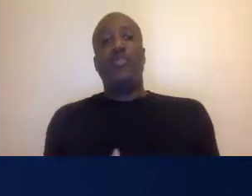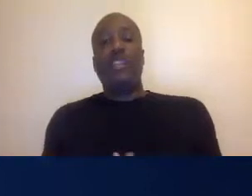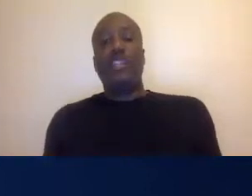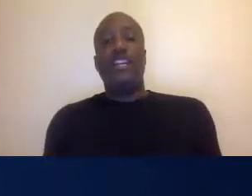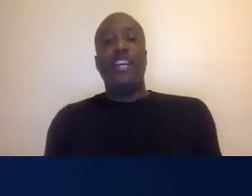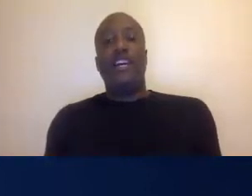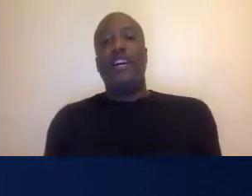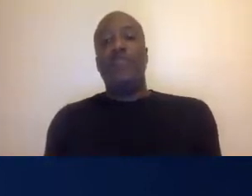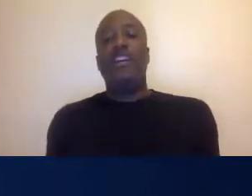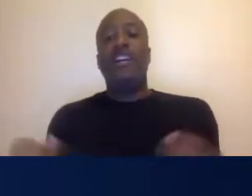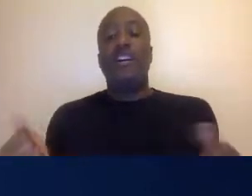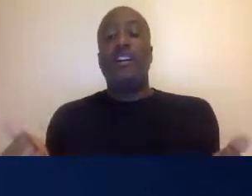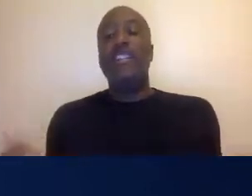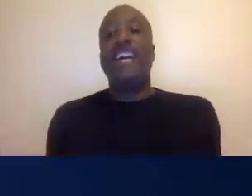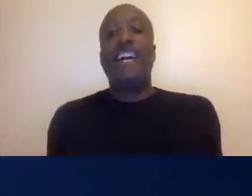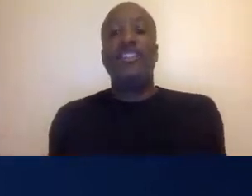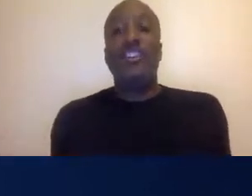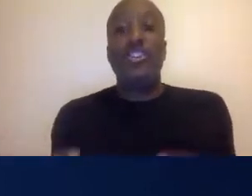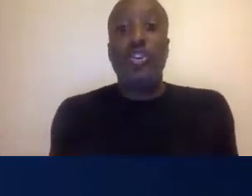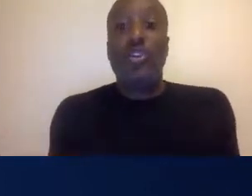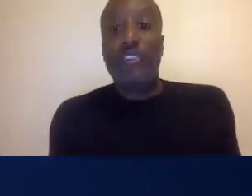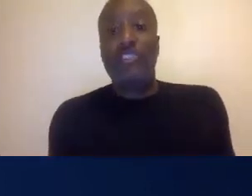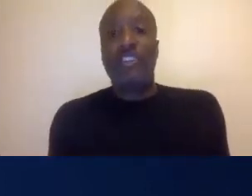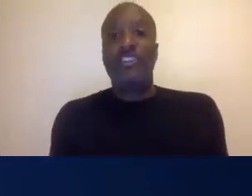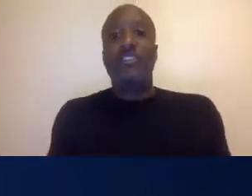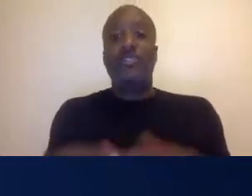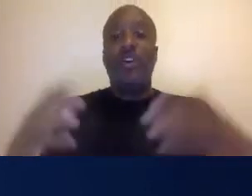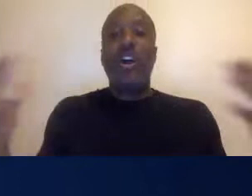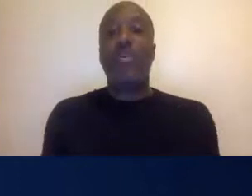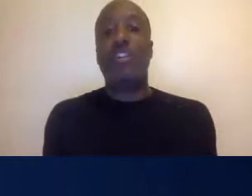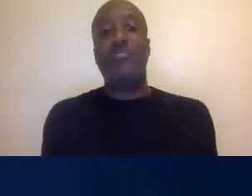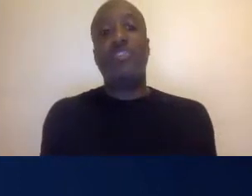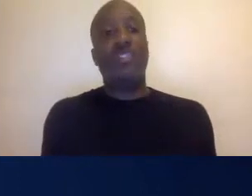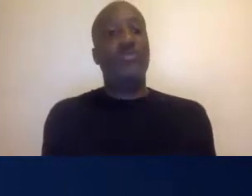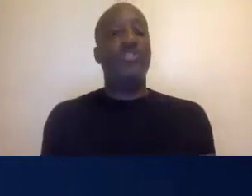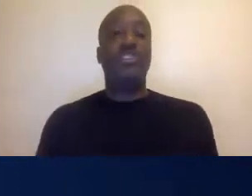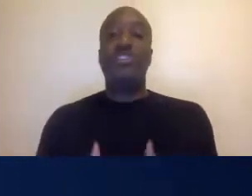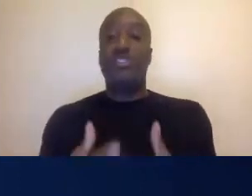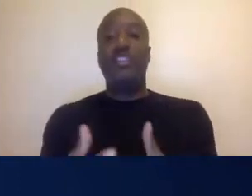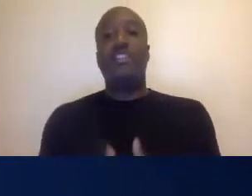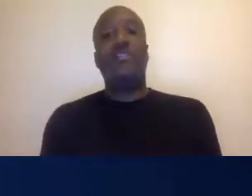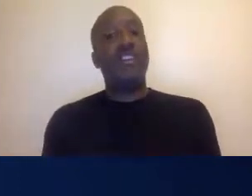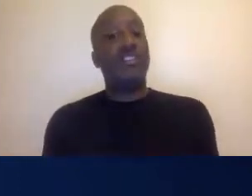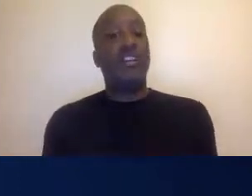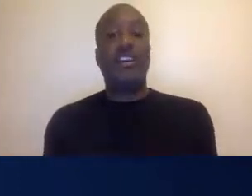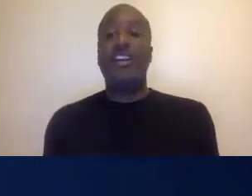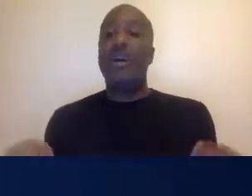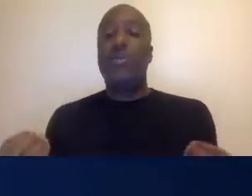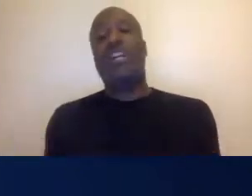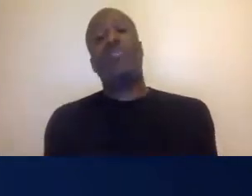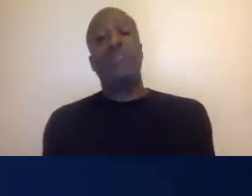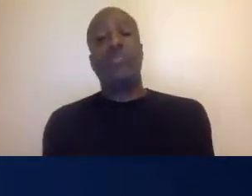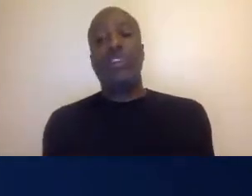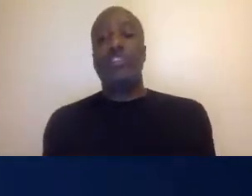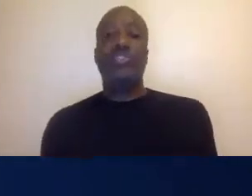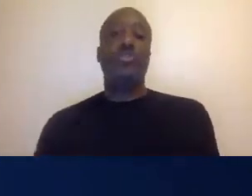to really connect your vision to our party's mission, which is the thing that Yvette said, like